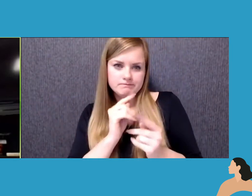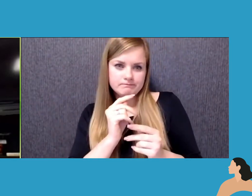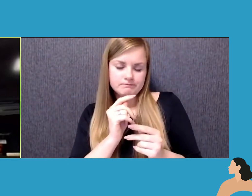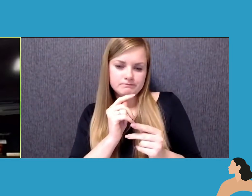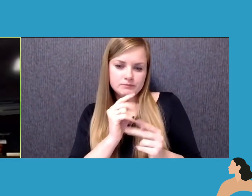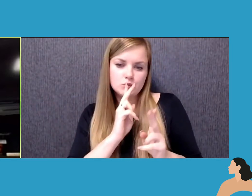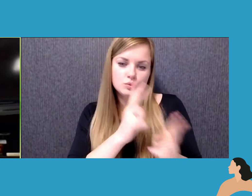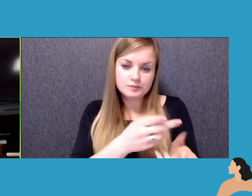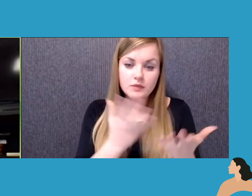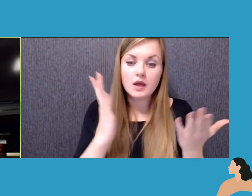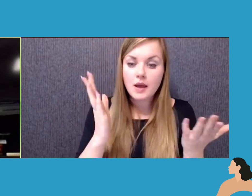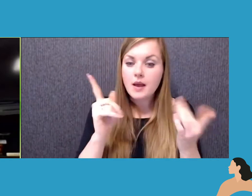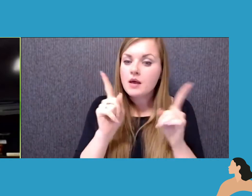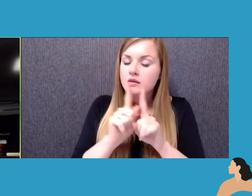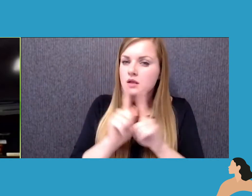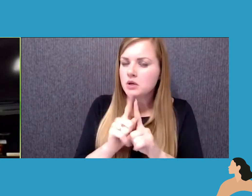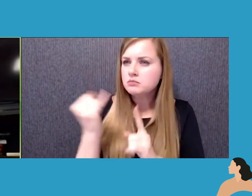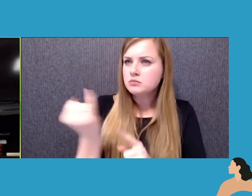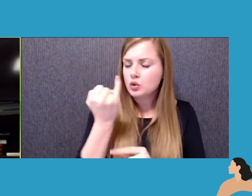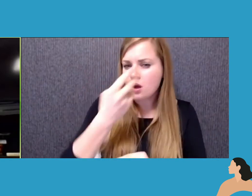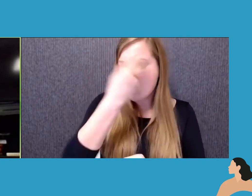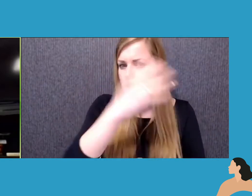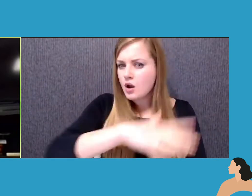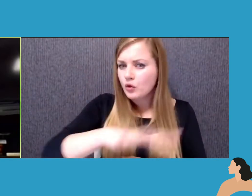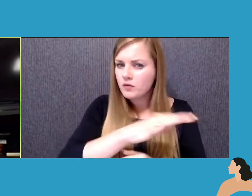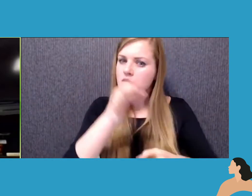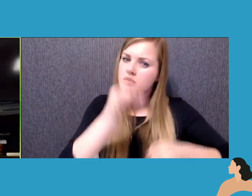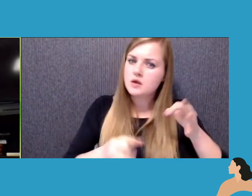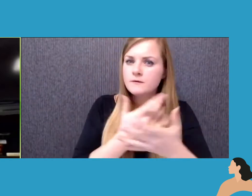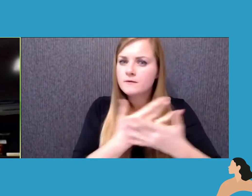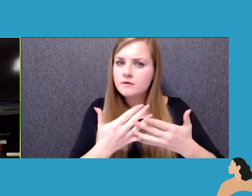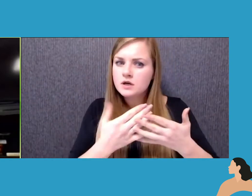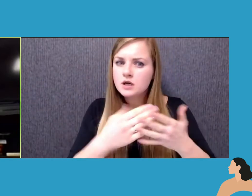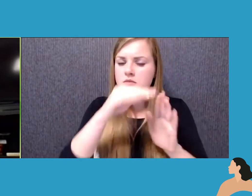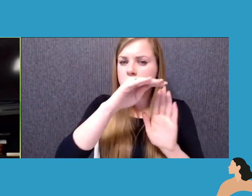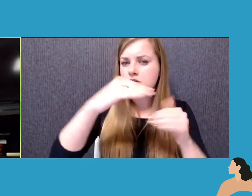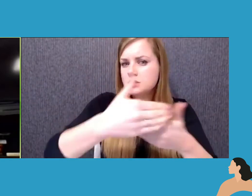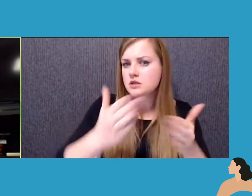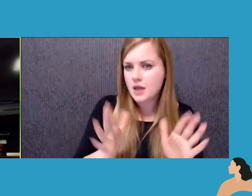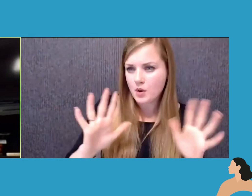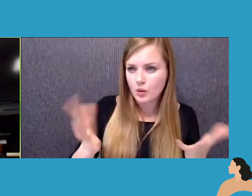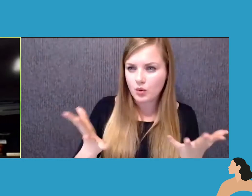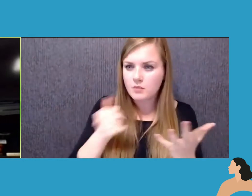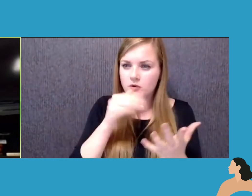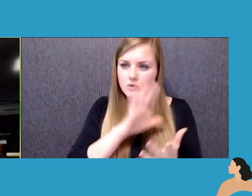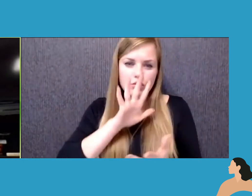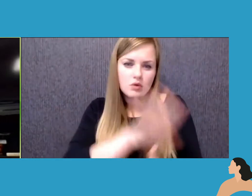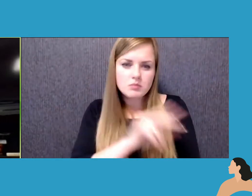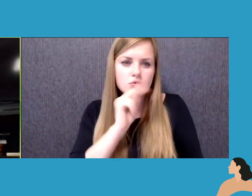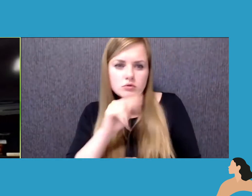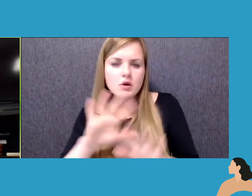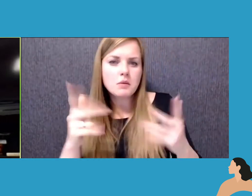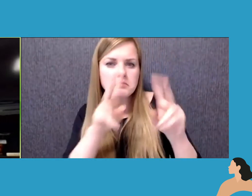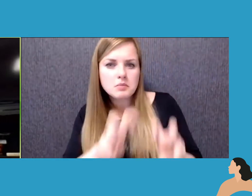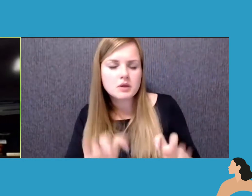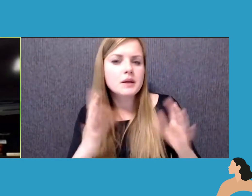Lithuania discriminated against the applications on grounds of their sexual orientation, but also criticized the established practice on the courts and